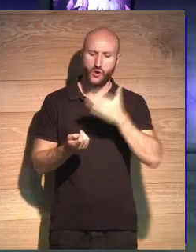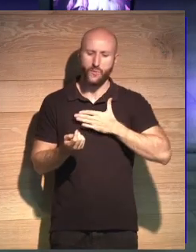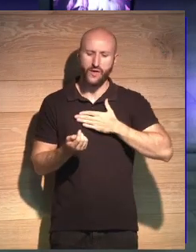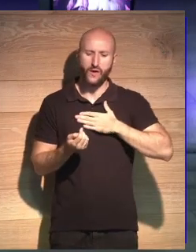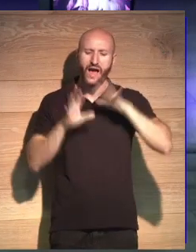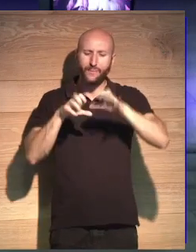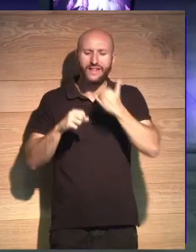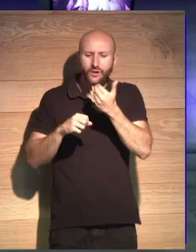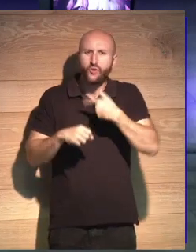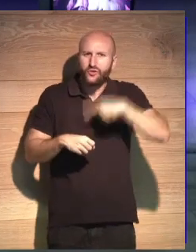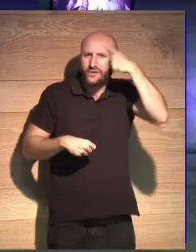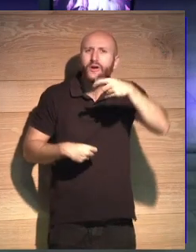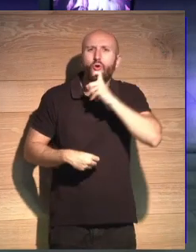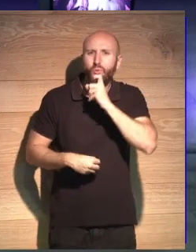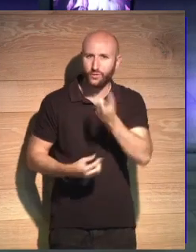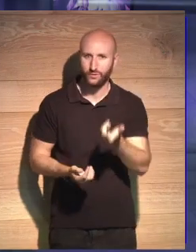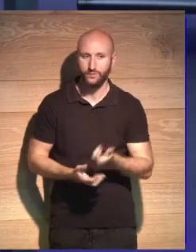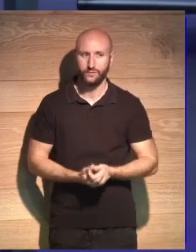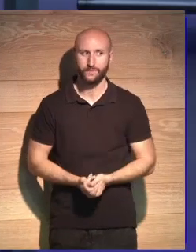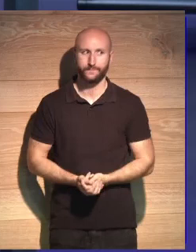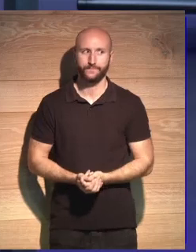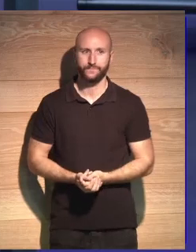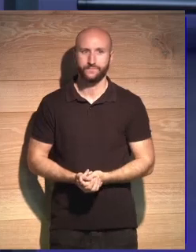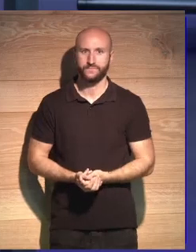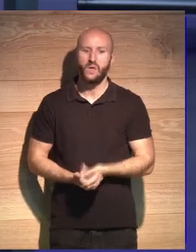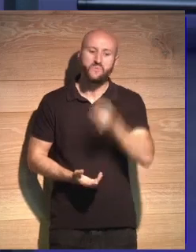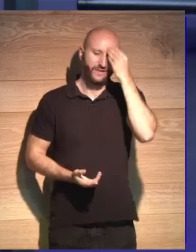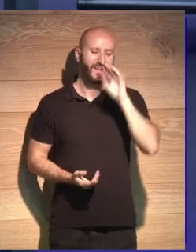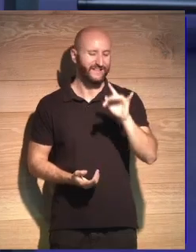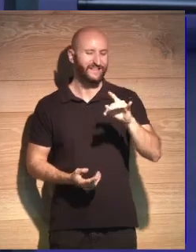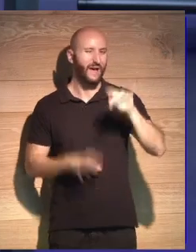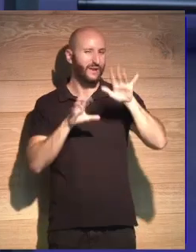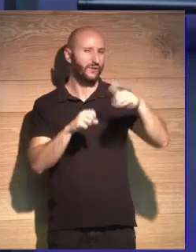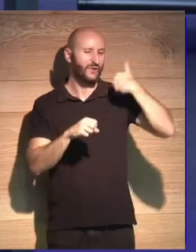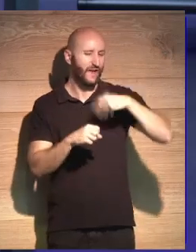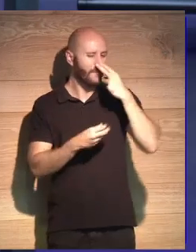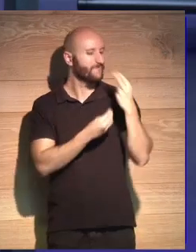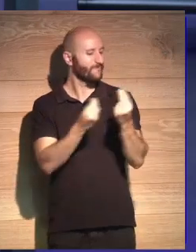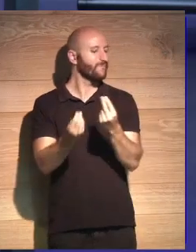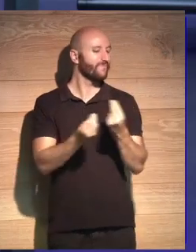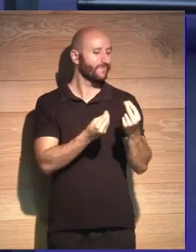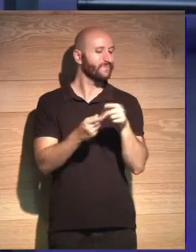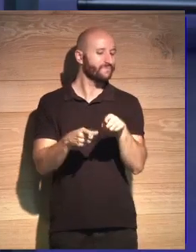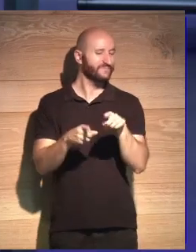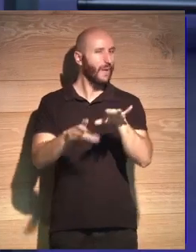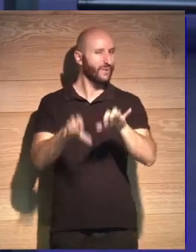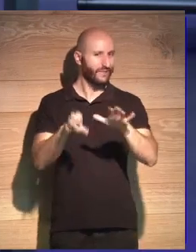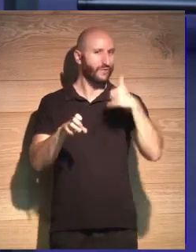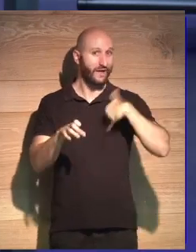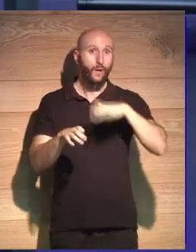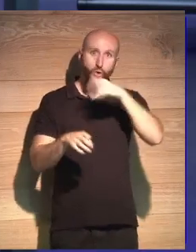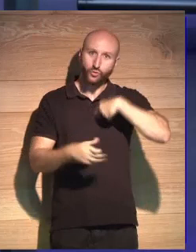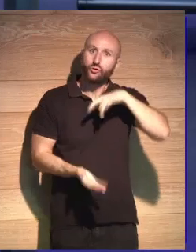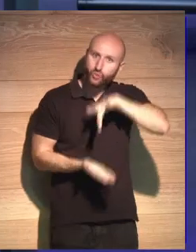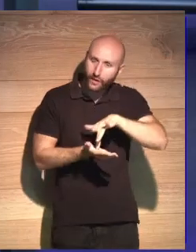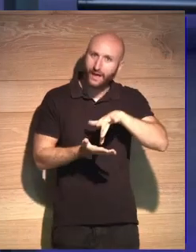to know if my students have actually learned something, because I might have the intuition that they have learned